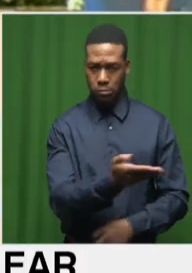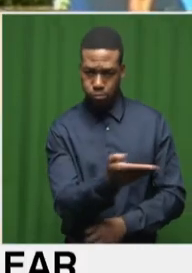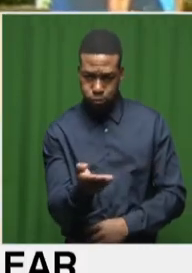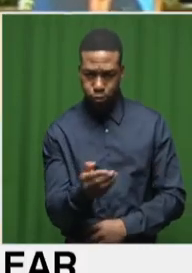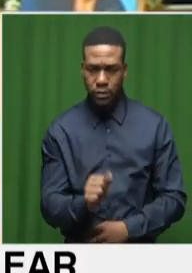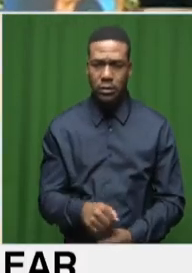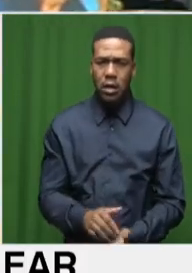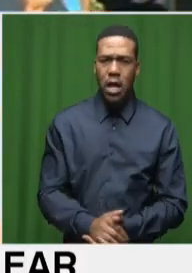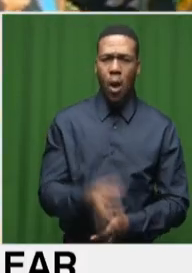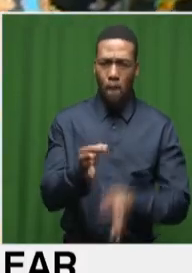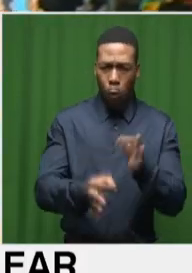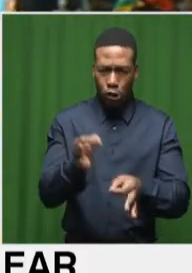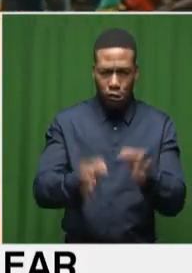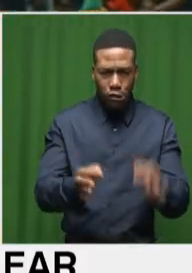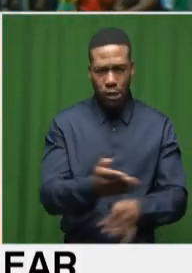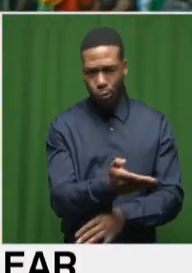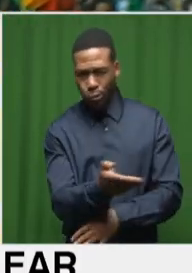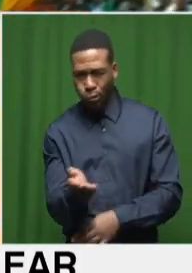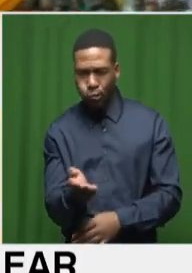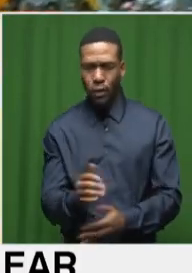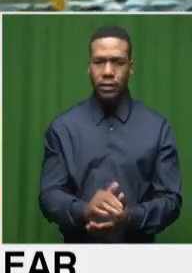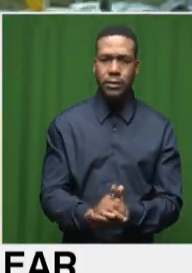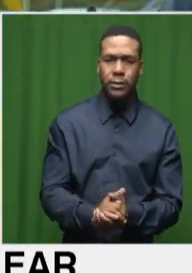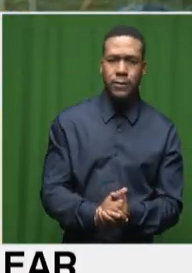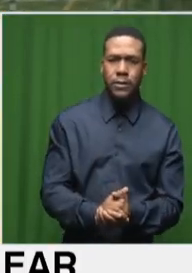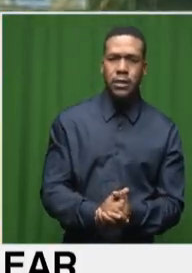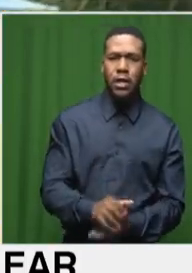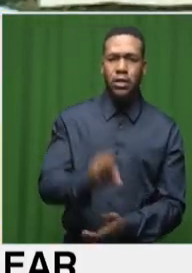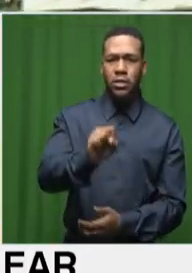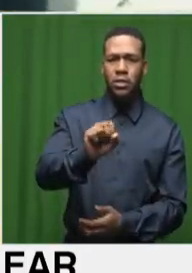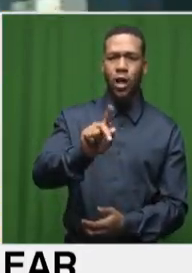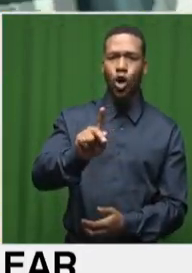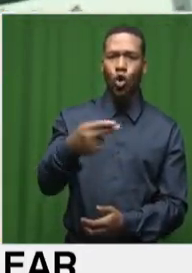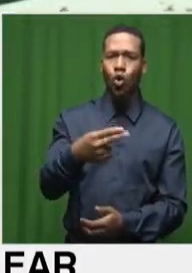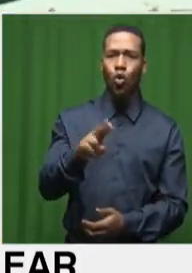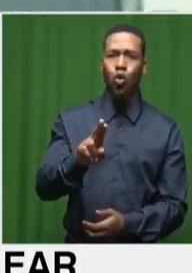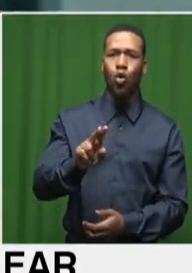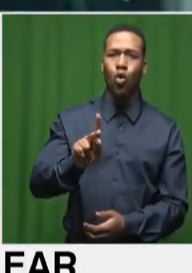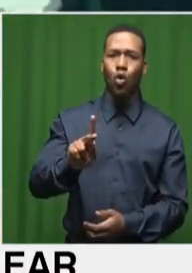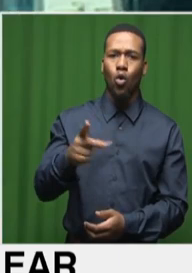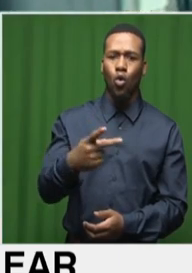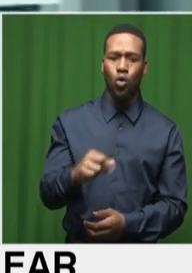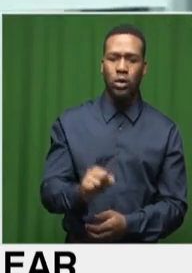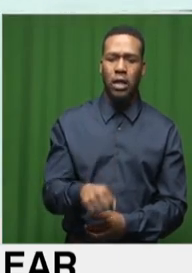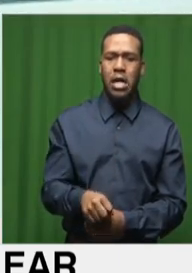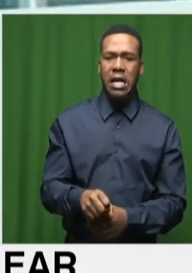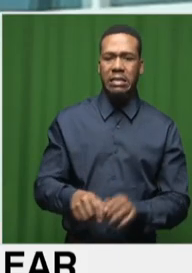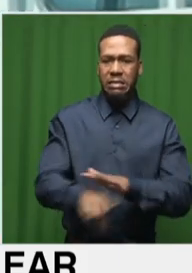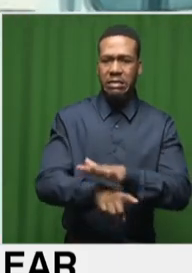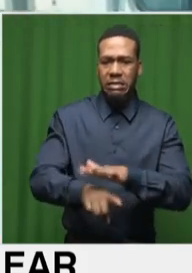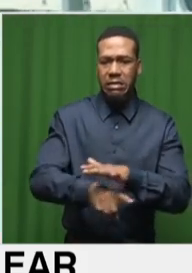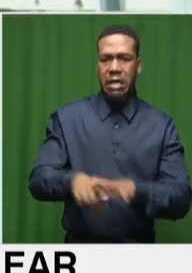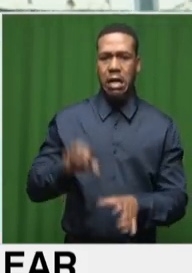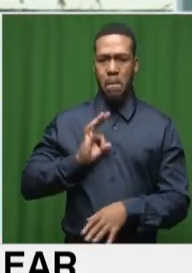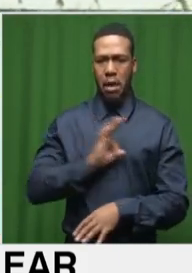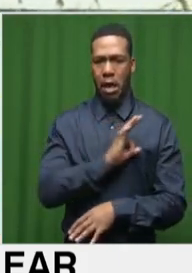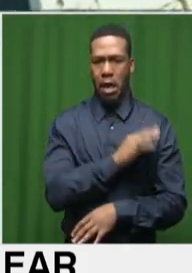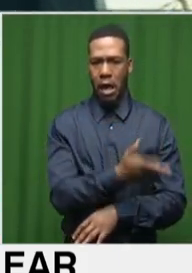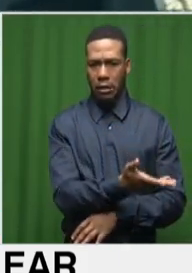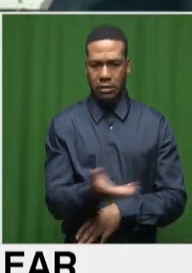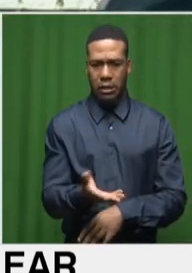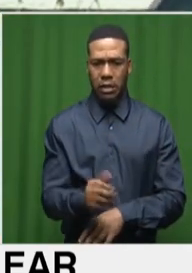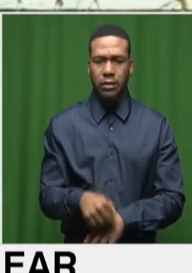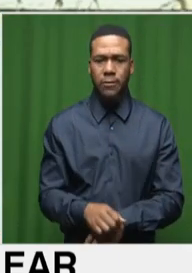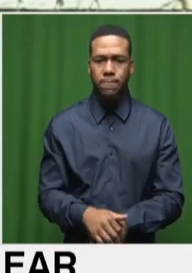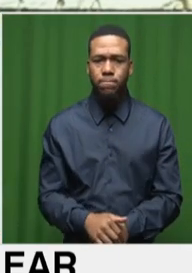lot of politicians. I understand that the Skukuna district mayor is also part of this function, as well as various MECs